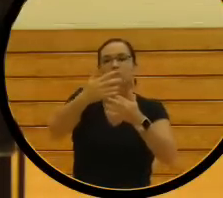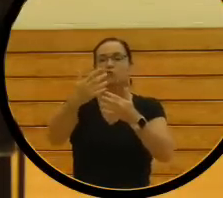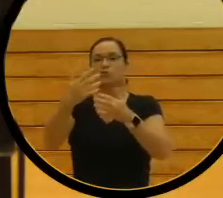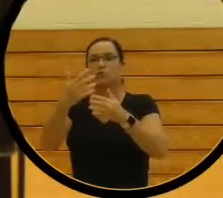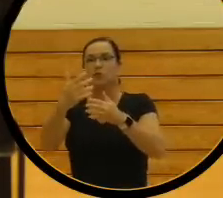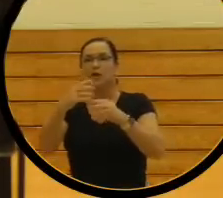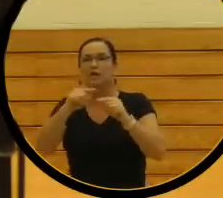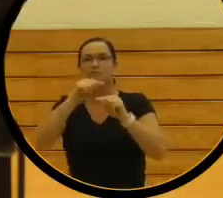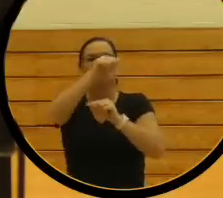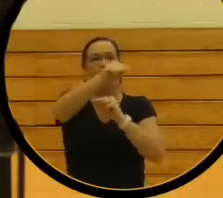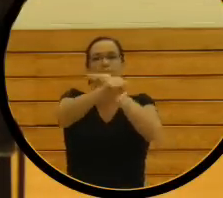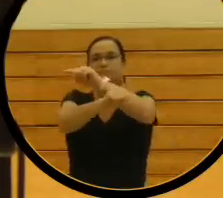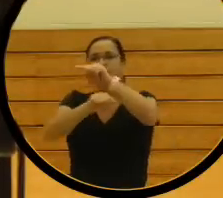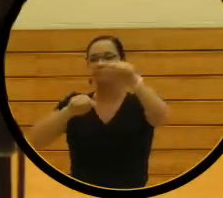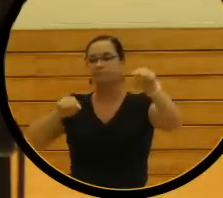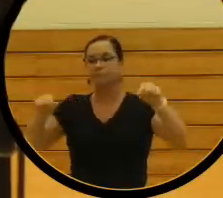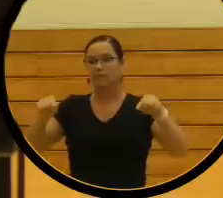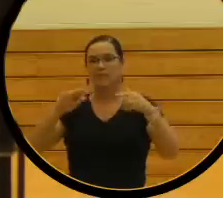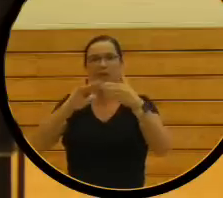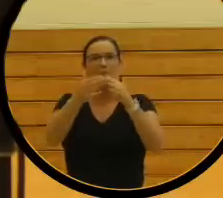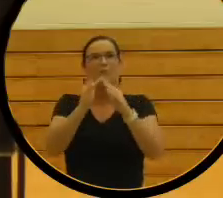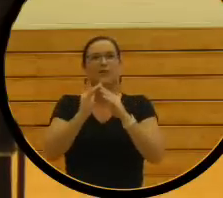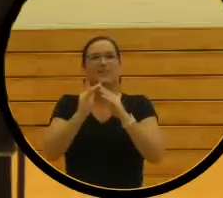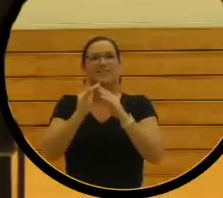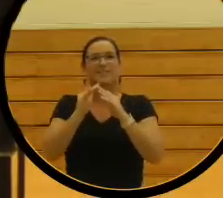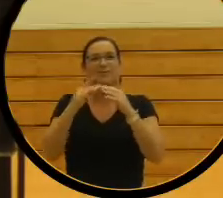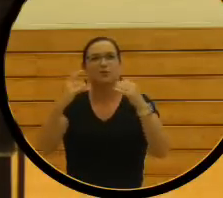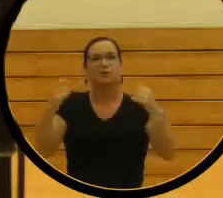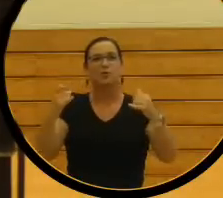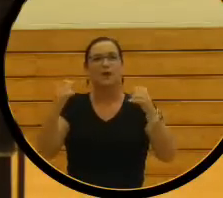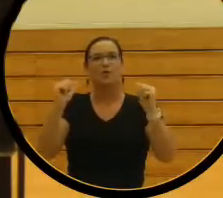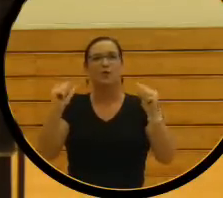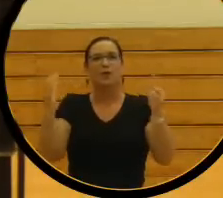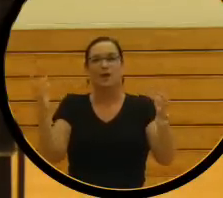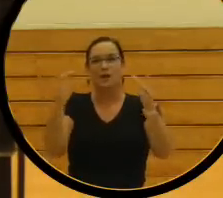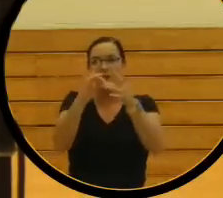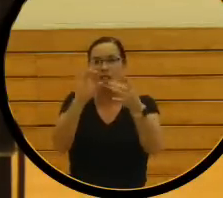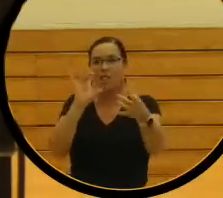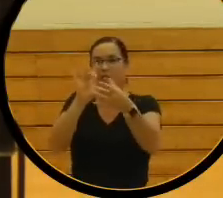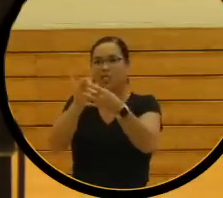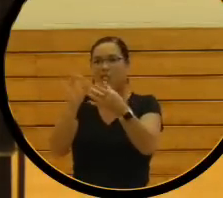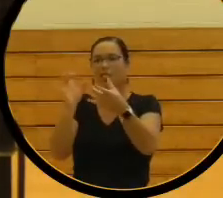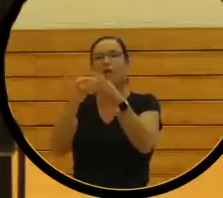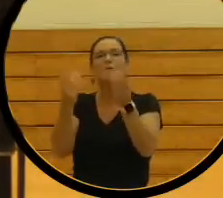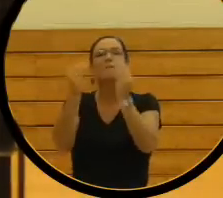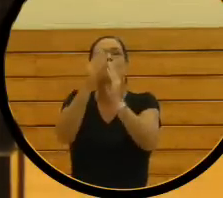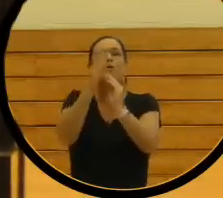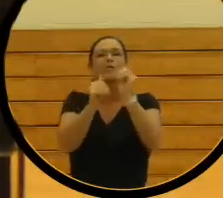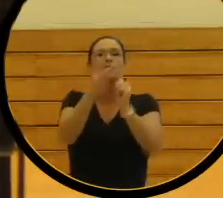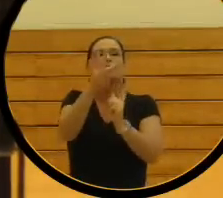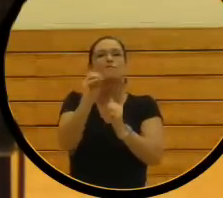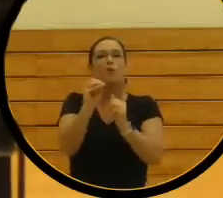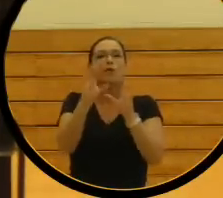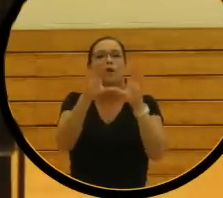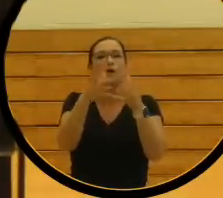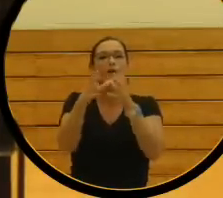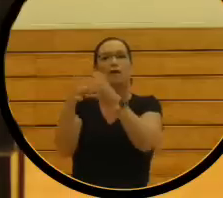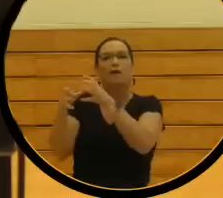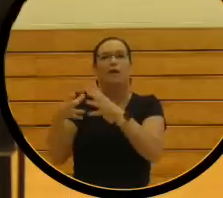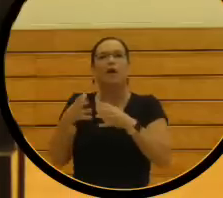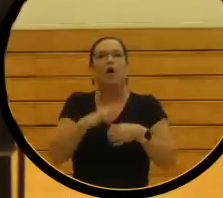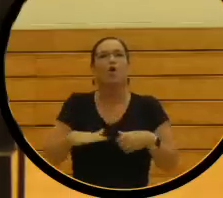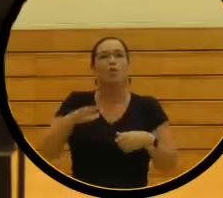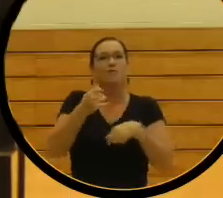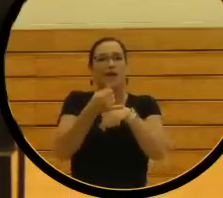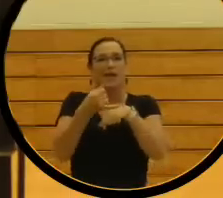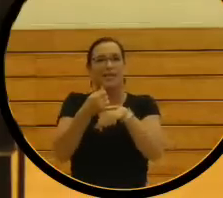so the value of this network now that has grown to over 40 hubs around the entire island is really